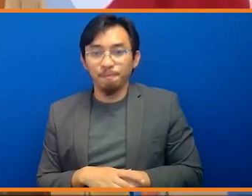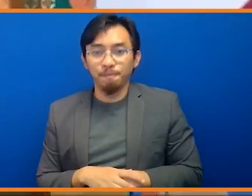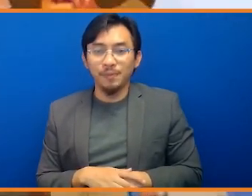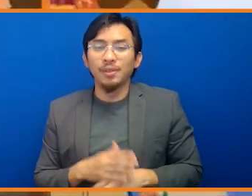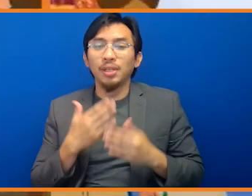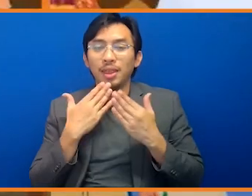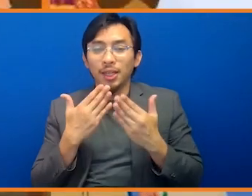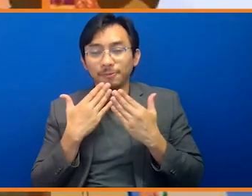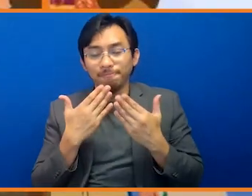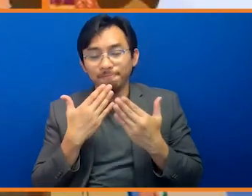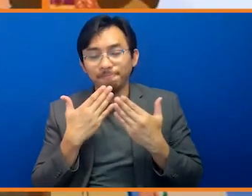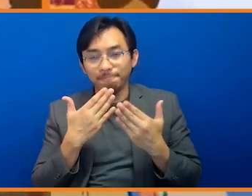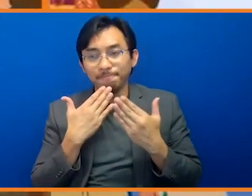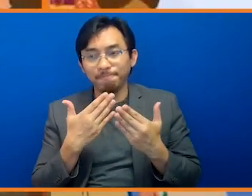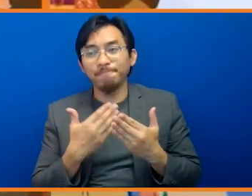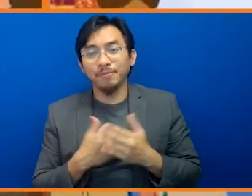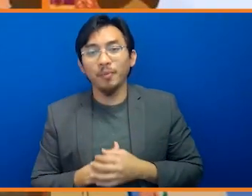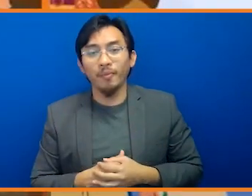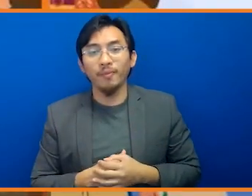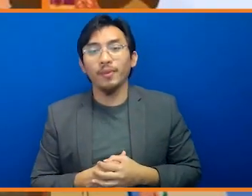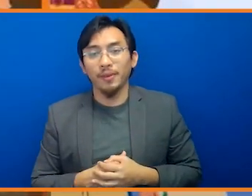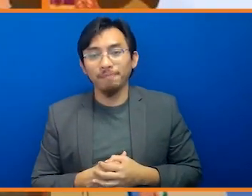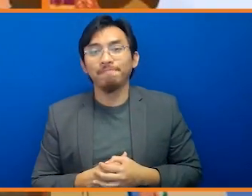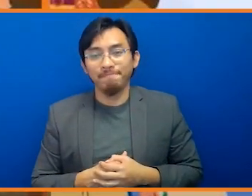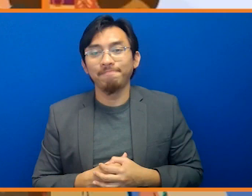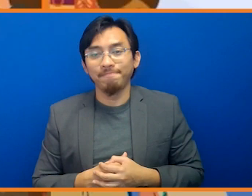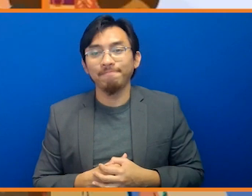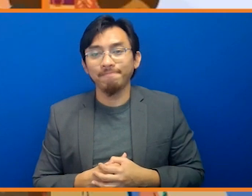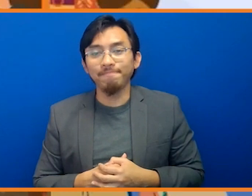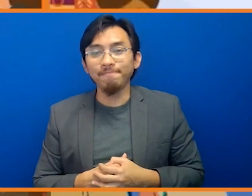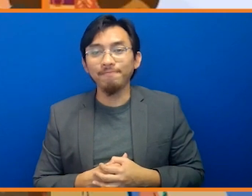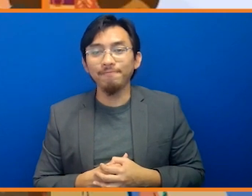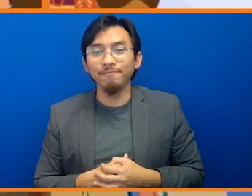Thank you very much. Okay. Thank you.